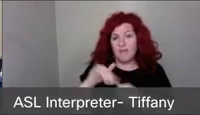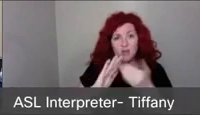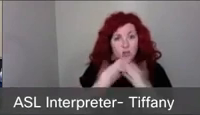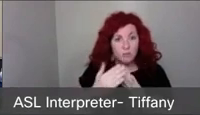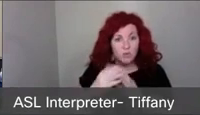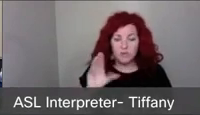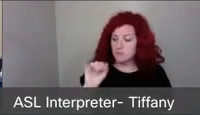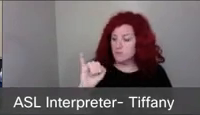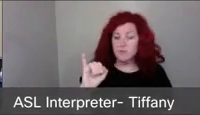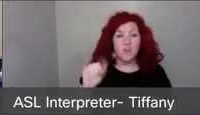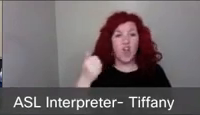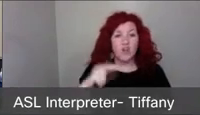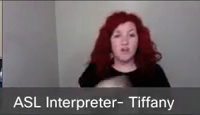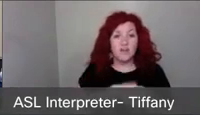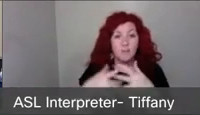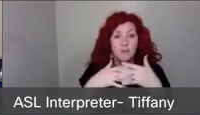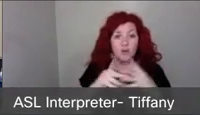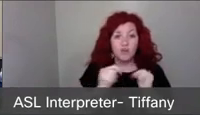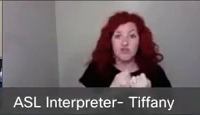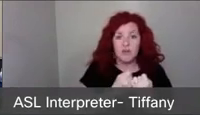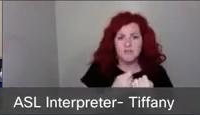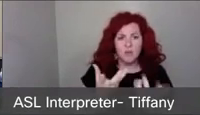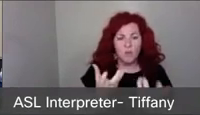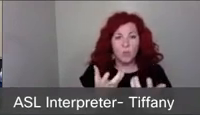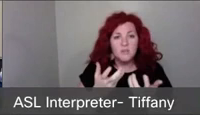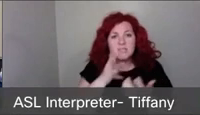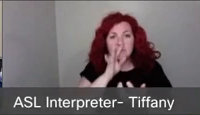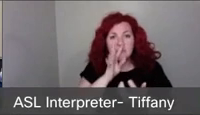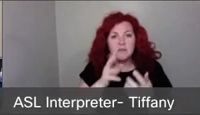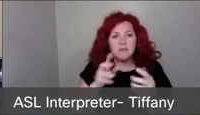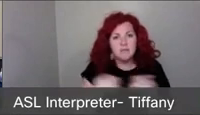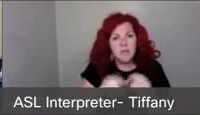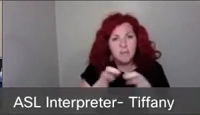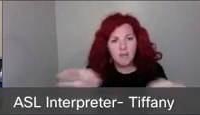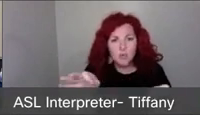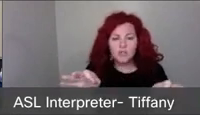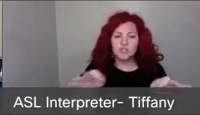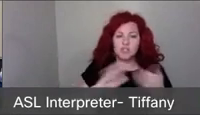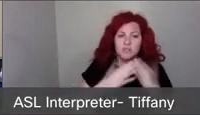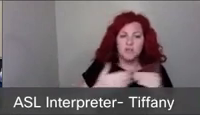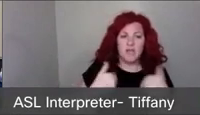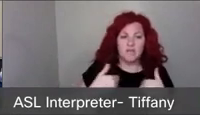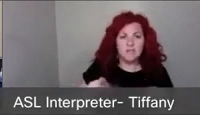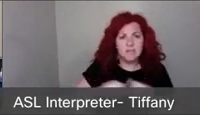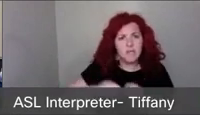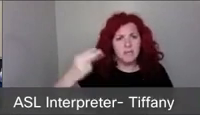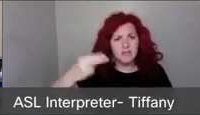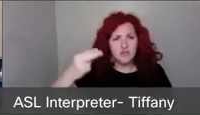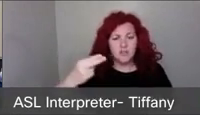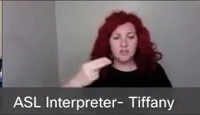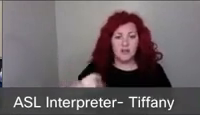such as those that seek the same language, communities that have the same history as the White Mountain Apache